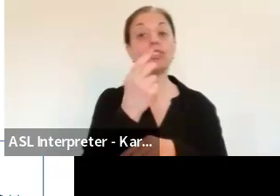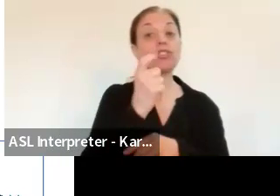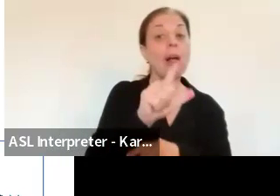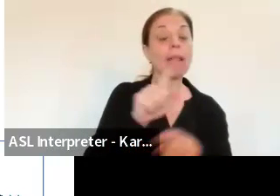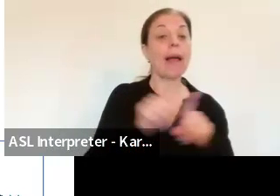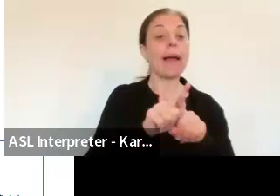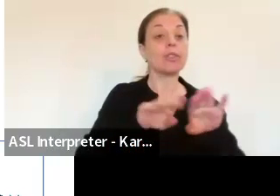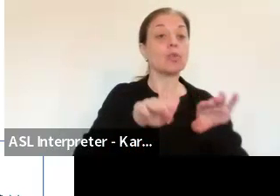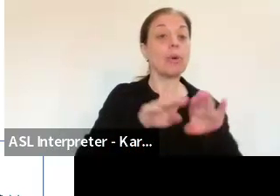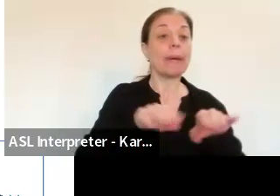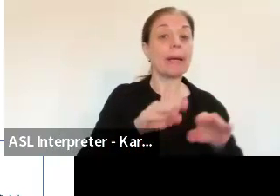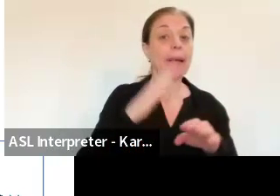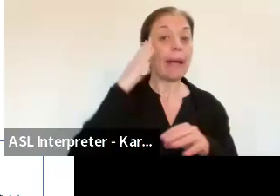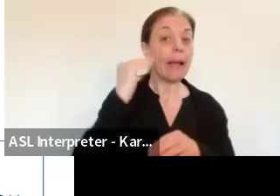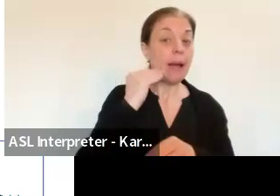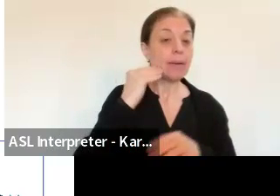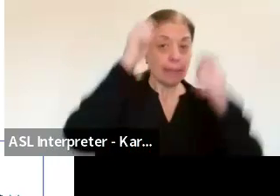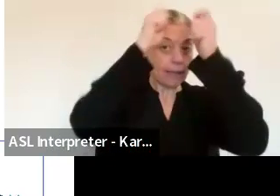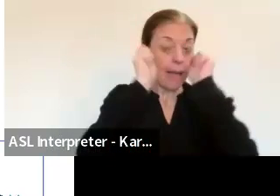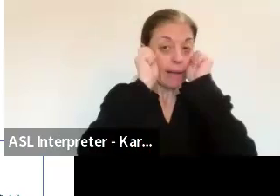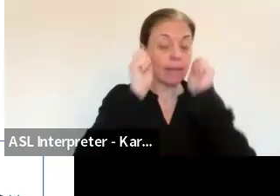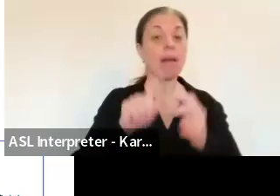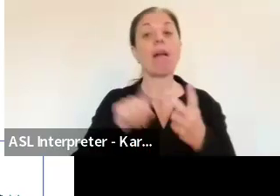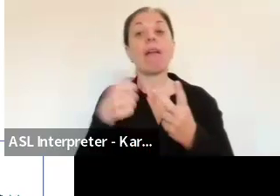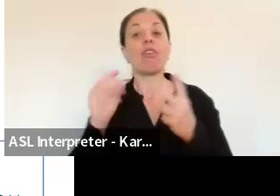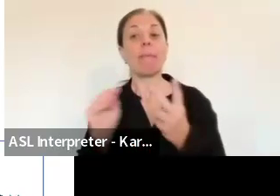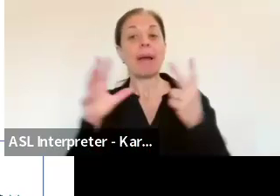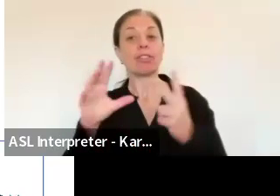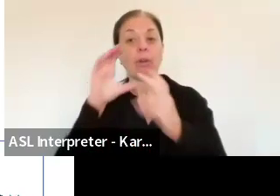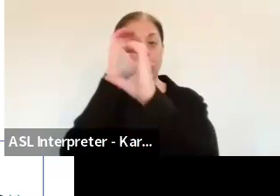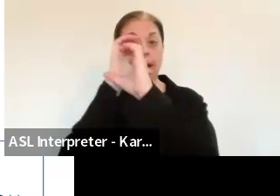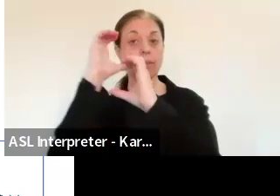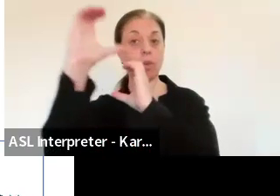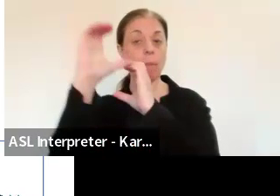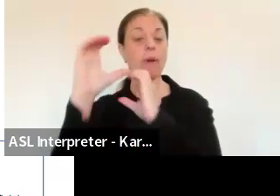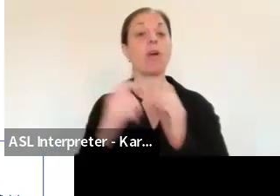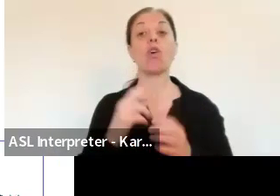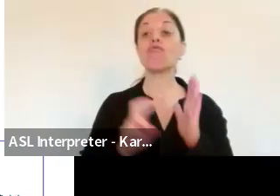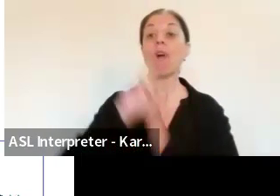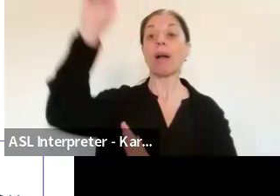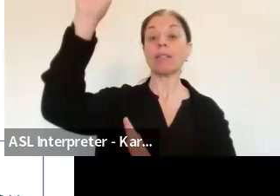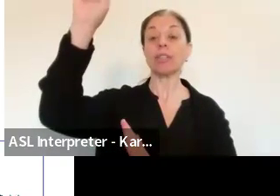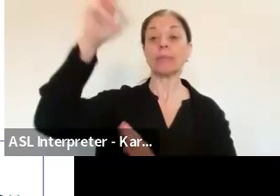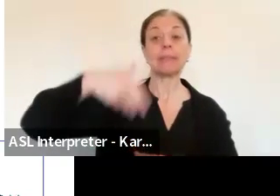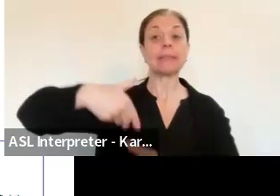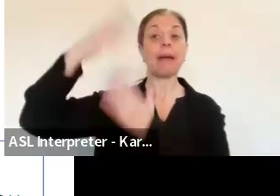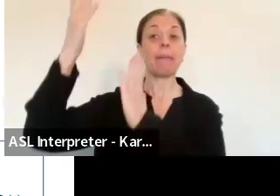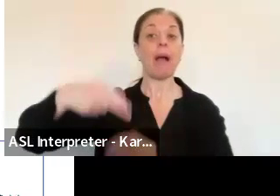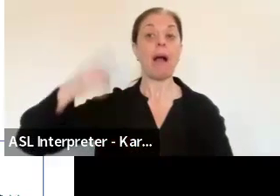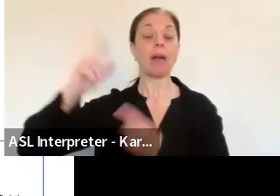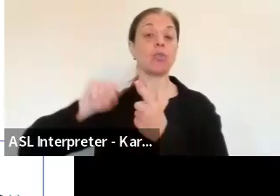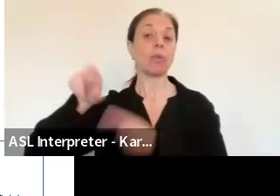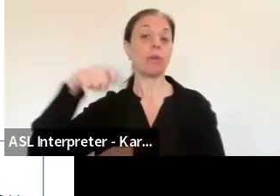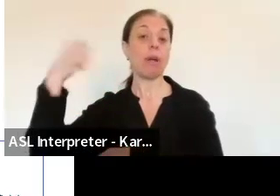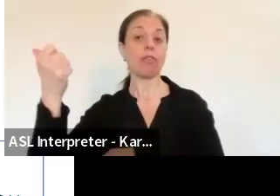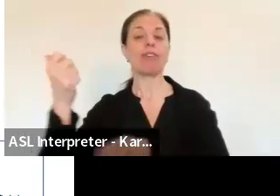cap for diving into the crashing waves, another as a magical kaleidoscope, one as a rocket ship to take her way up high, and another as